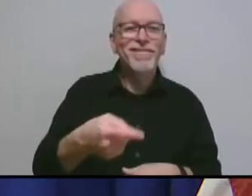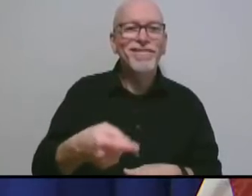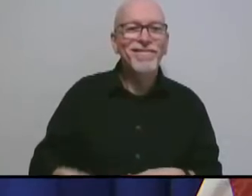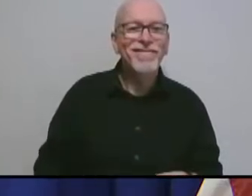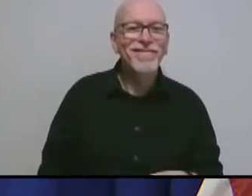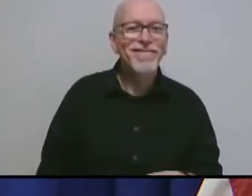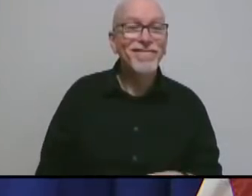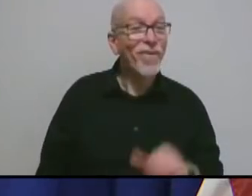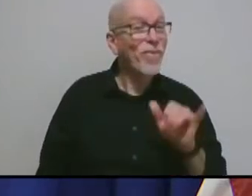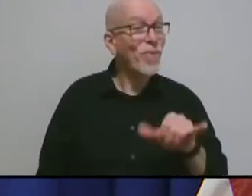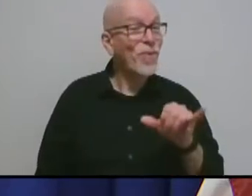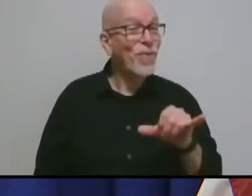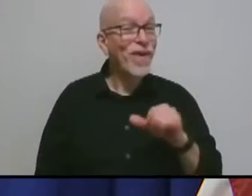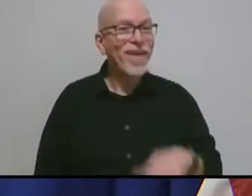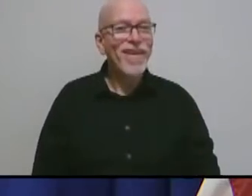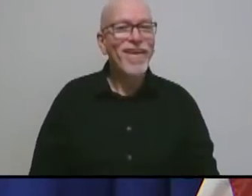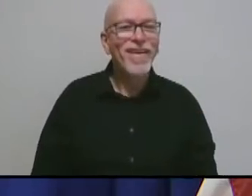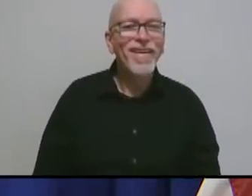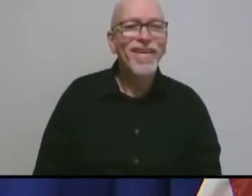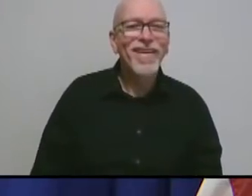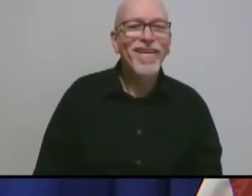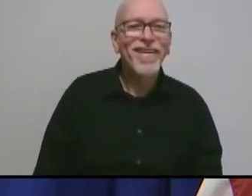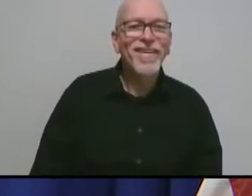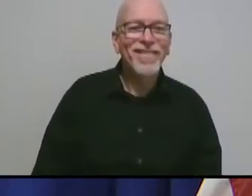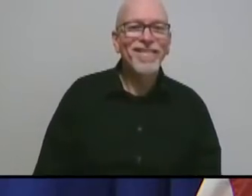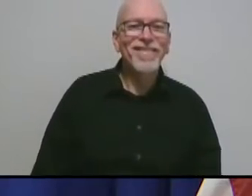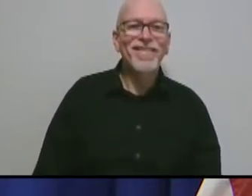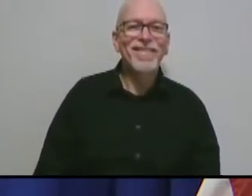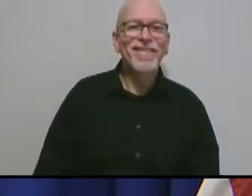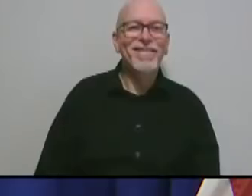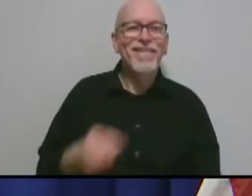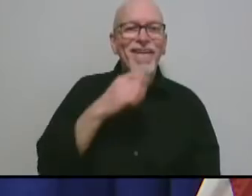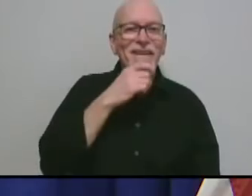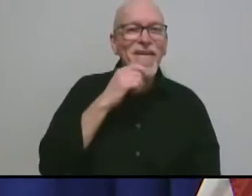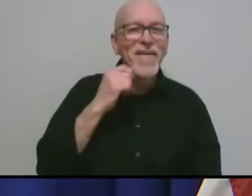Oh. Someone noticed. Yes. And